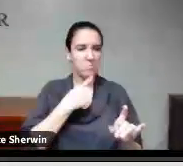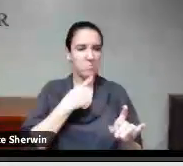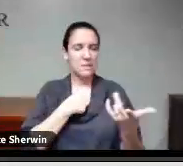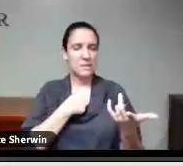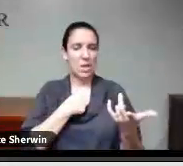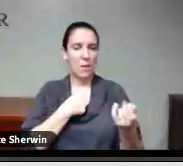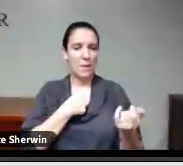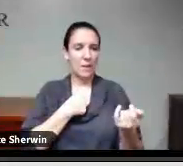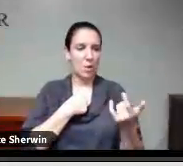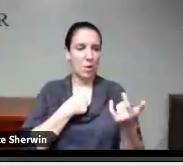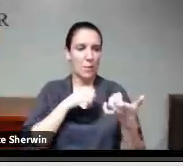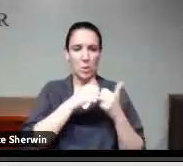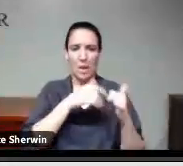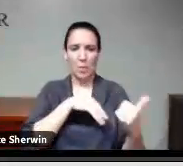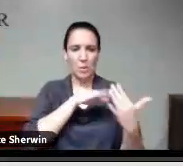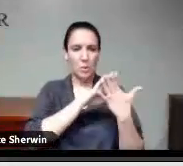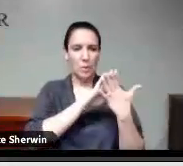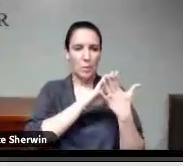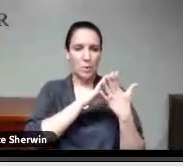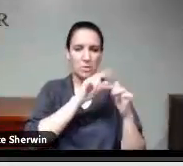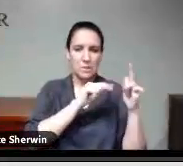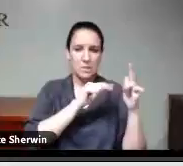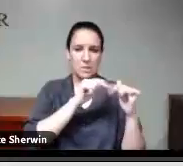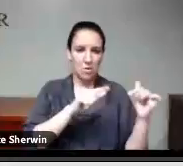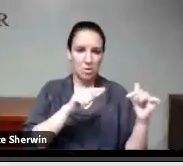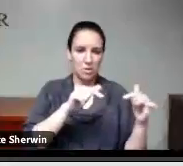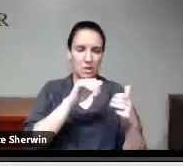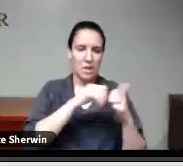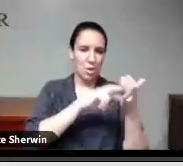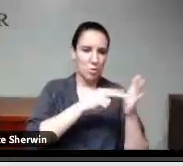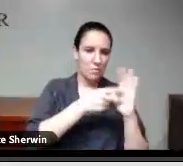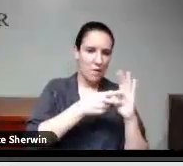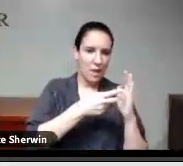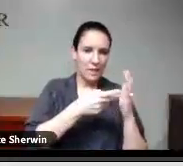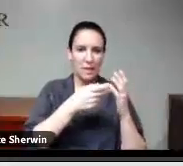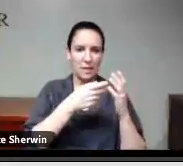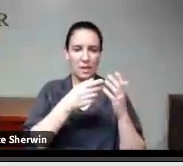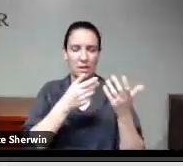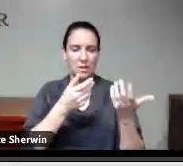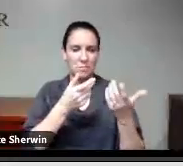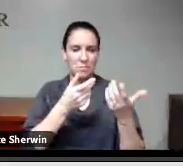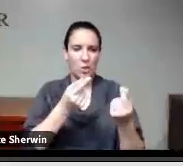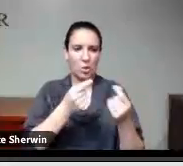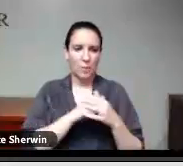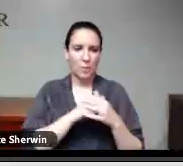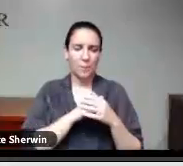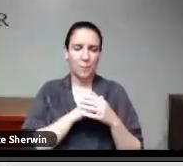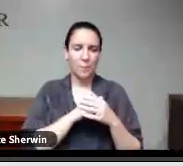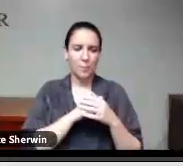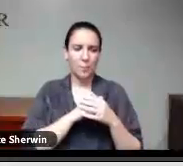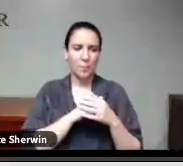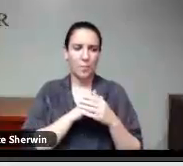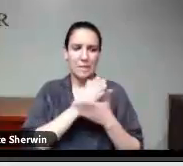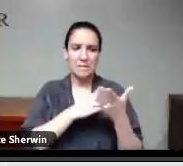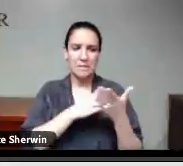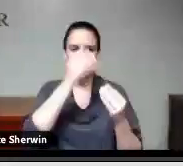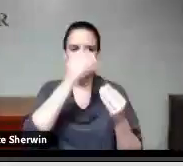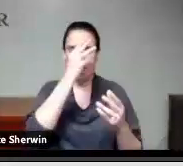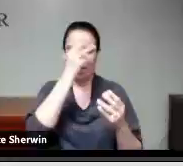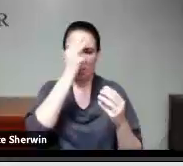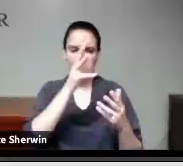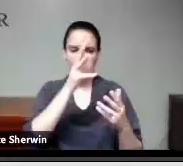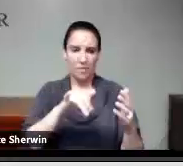you approach diversity, how you thought about it, how you defined it, some of the choices that you made around diversity, some of the context that you